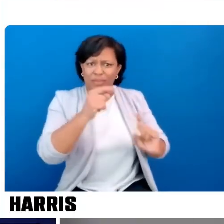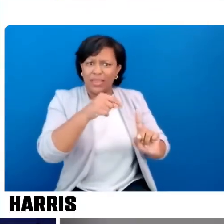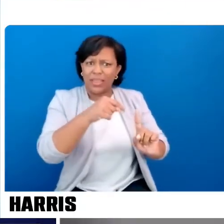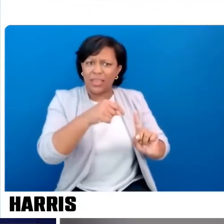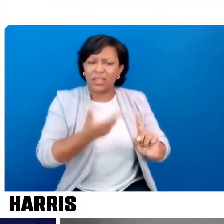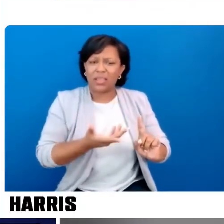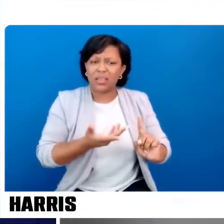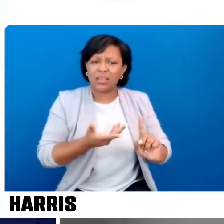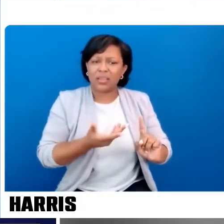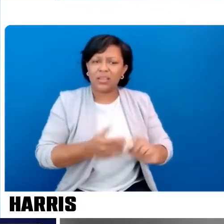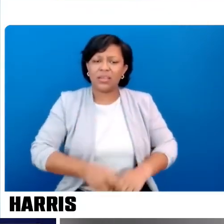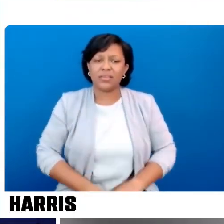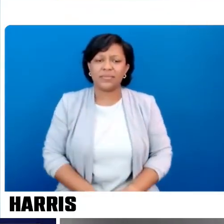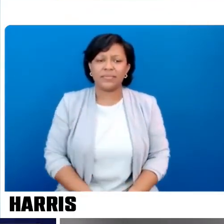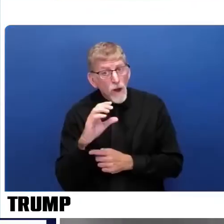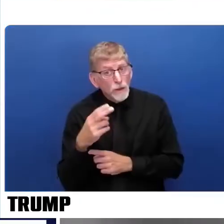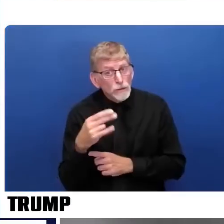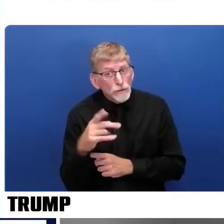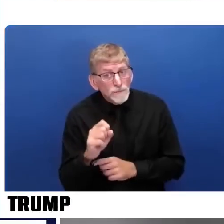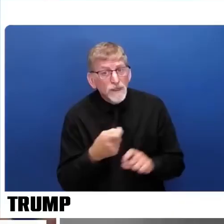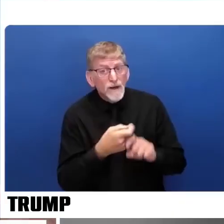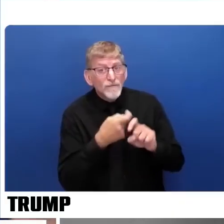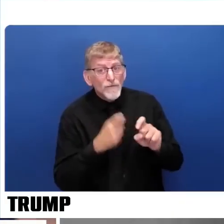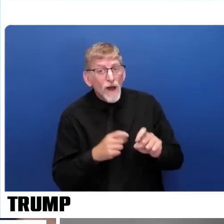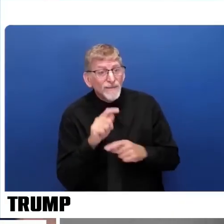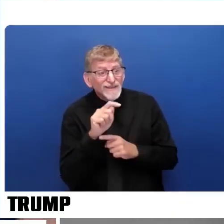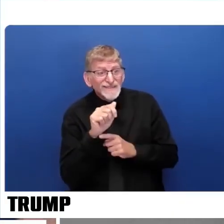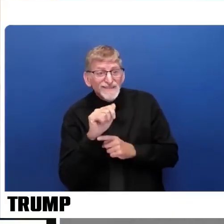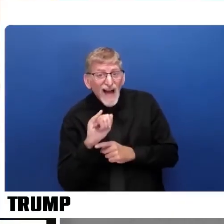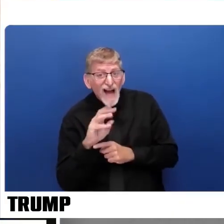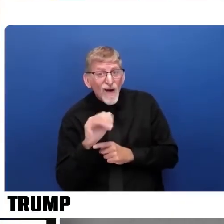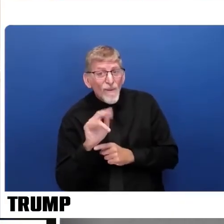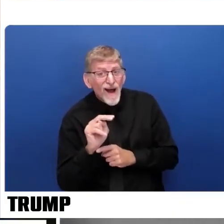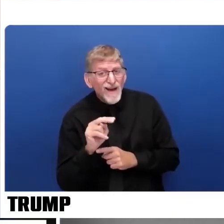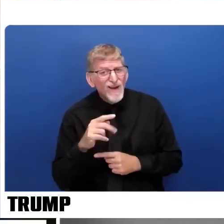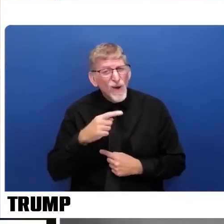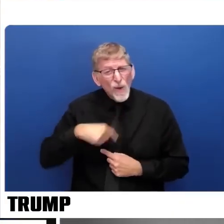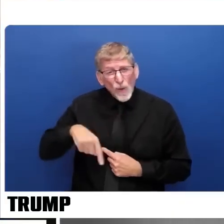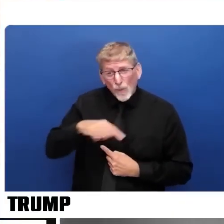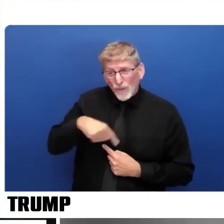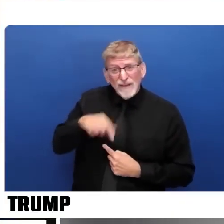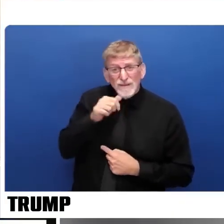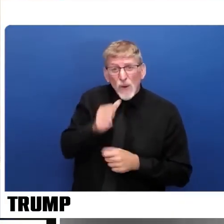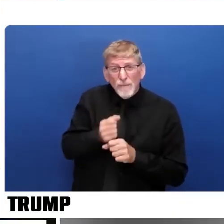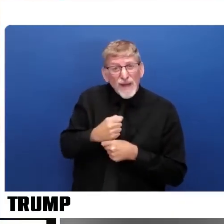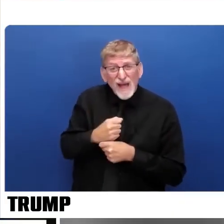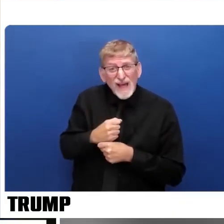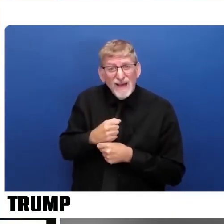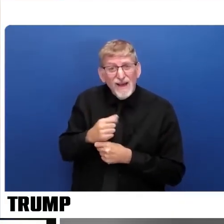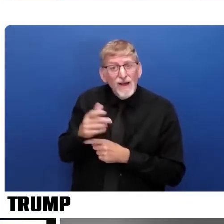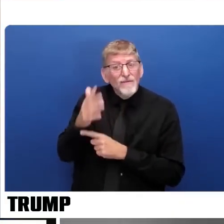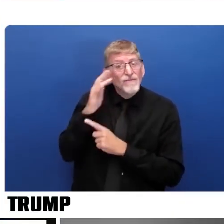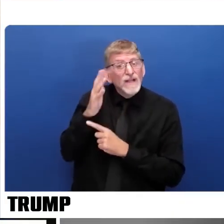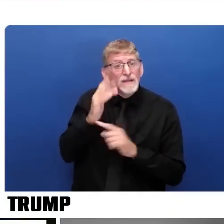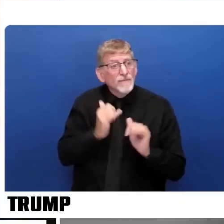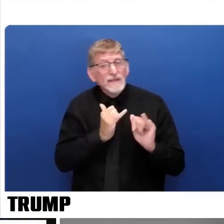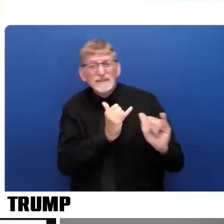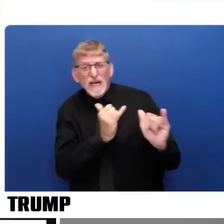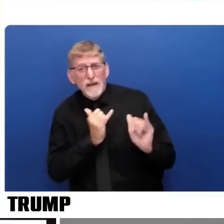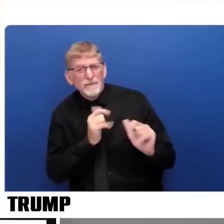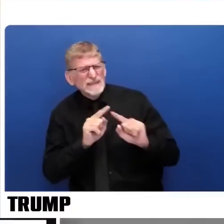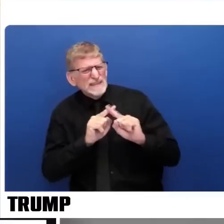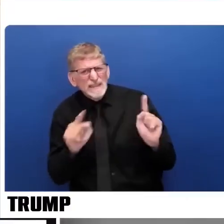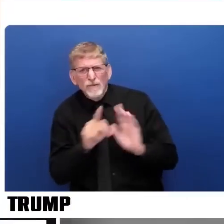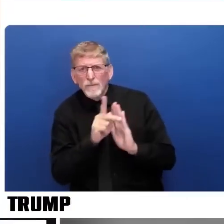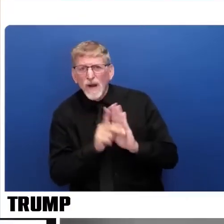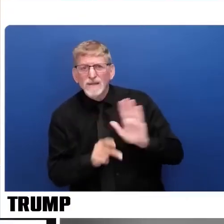from Taiwan. We hardly make chips anymore because of philosophies like they have and policies like they have. I don't say